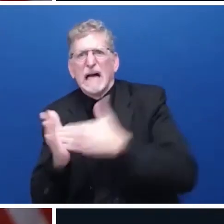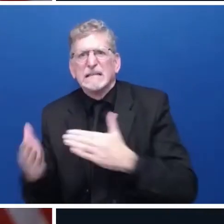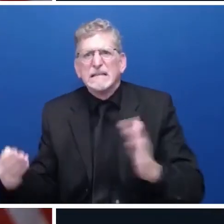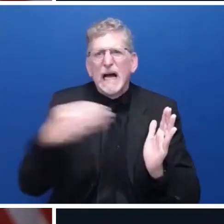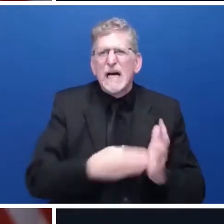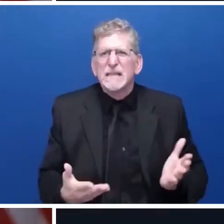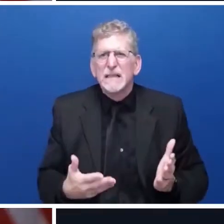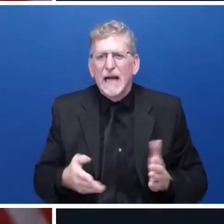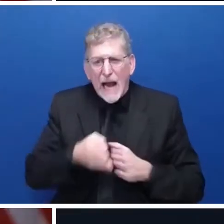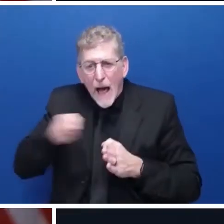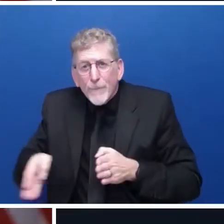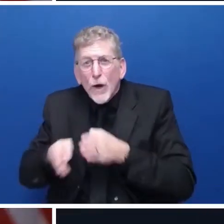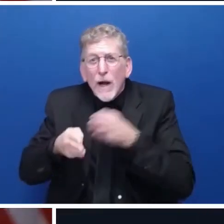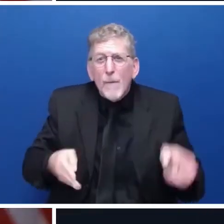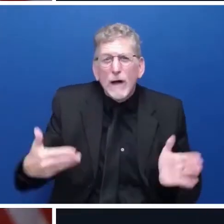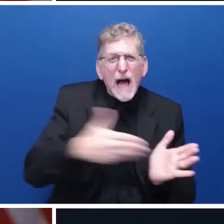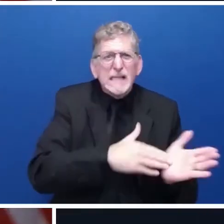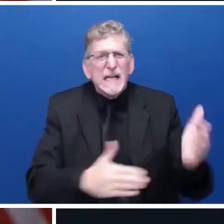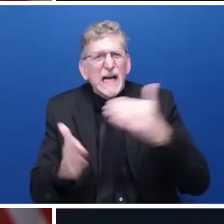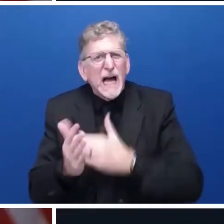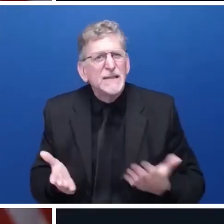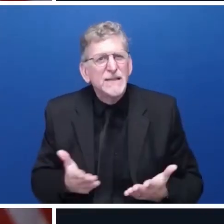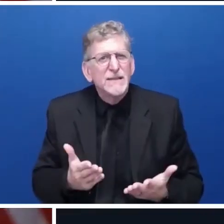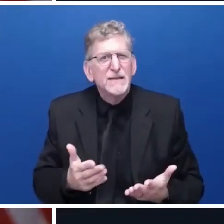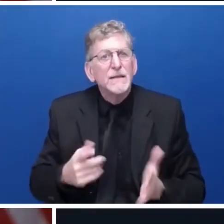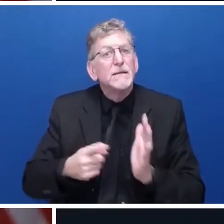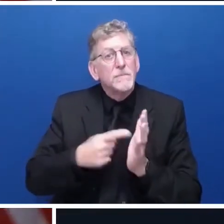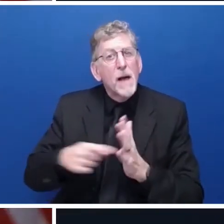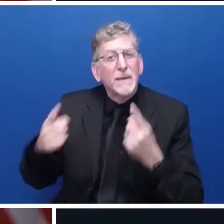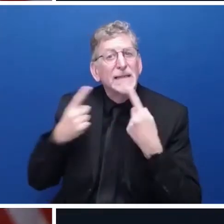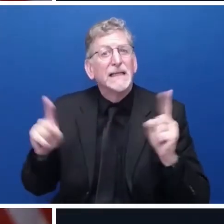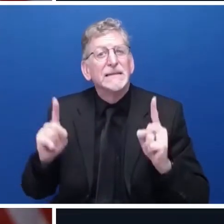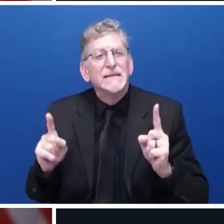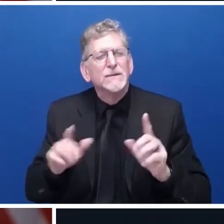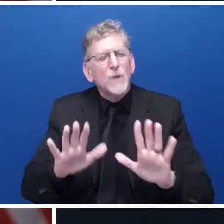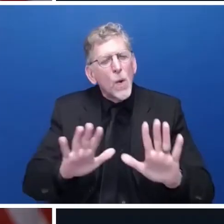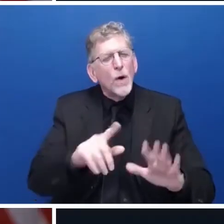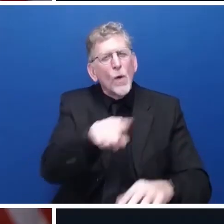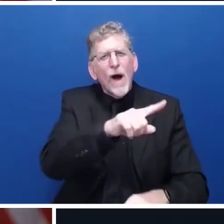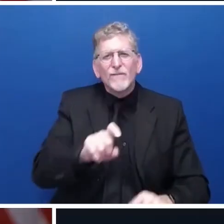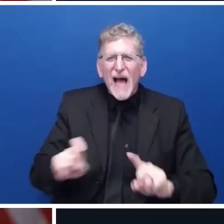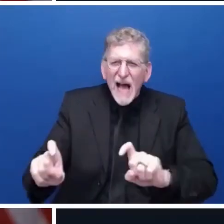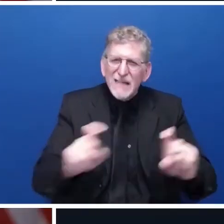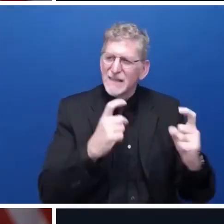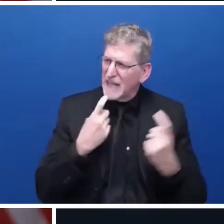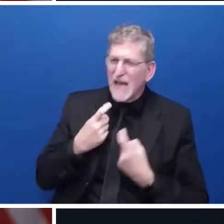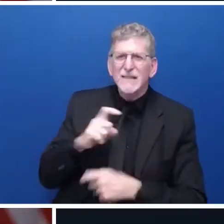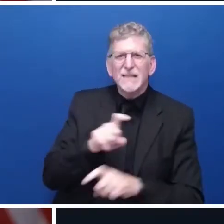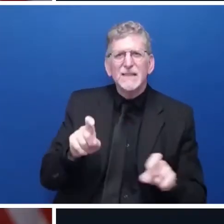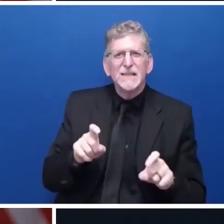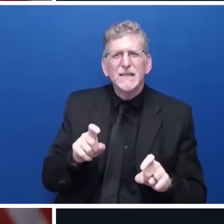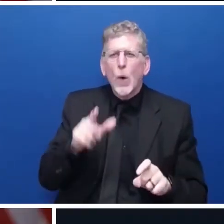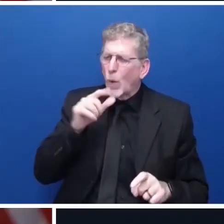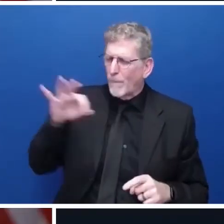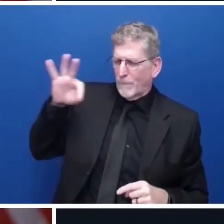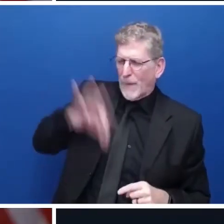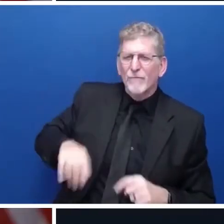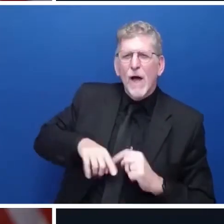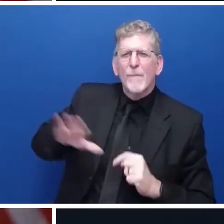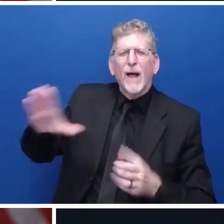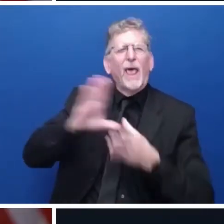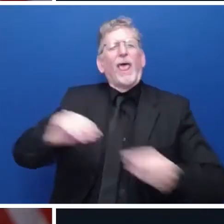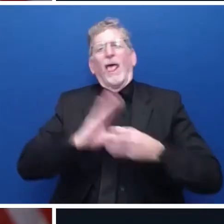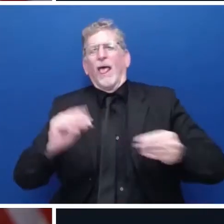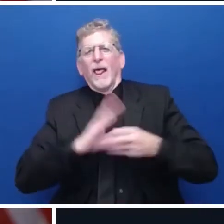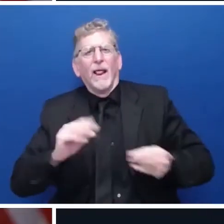from his rhetoric, his policies, his actions, the short list of laws he's pushed through this Republican Congress?